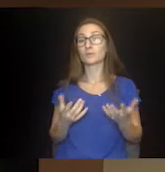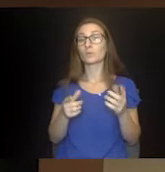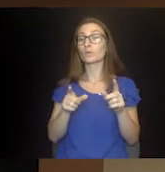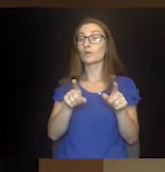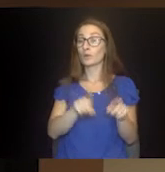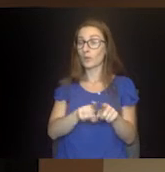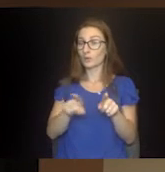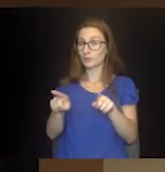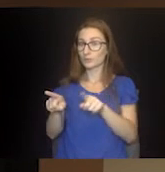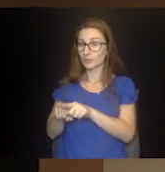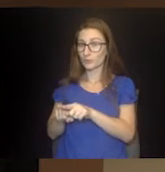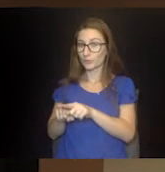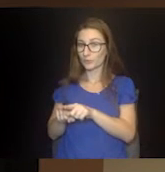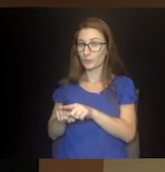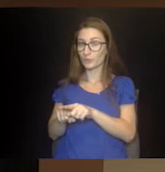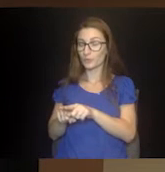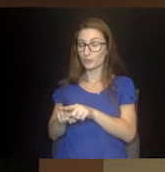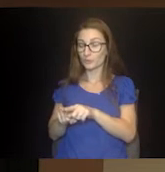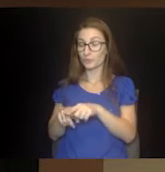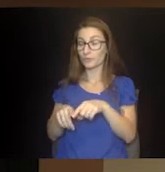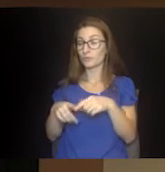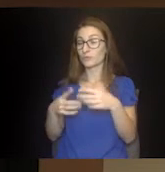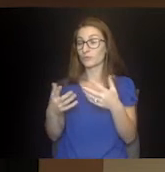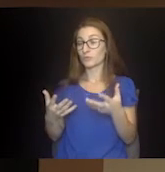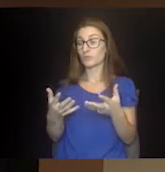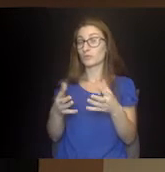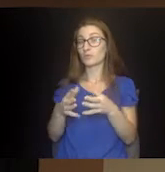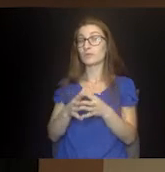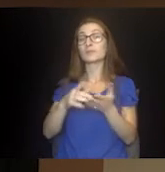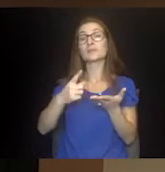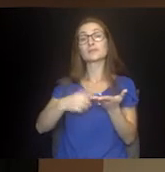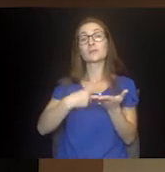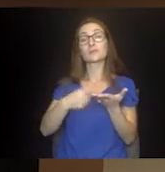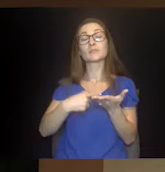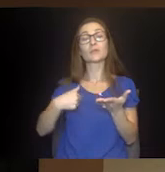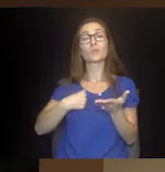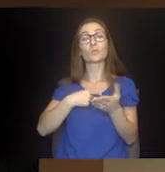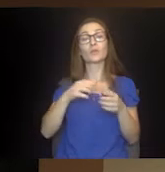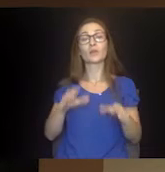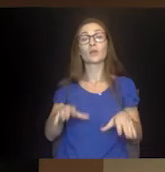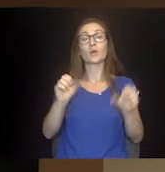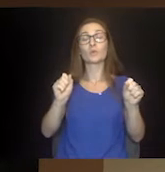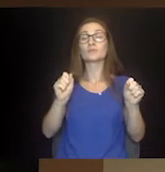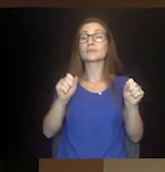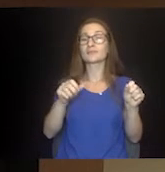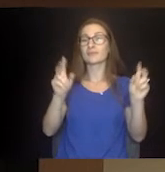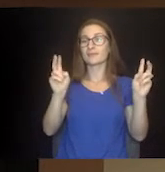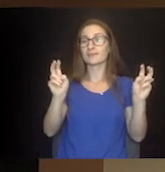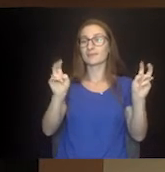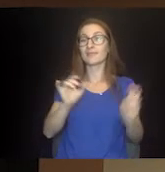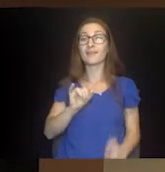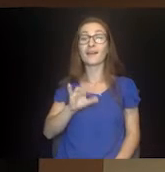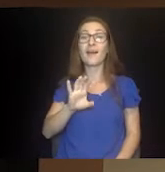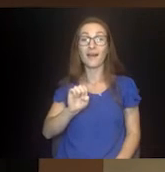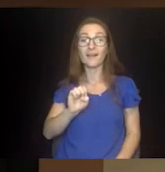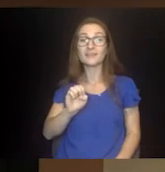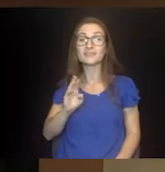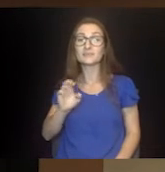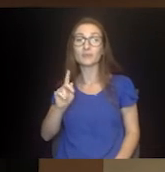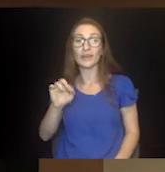also we have and there's sometimes we do some little icebreaker activities,